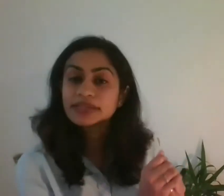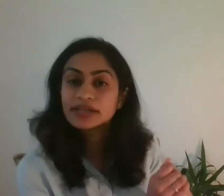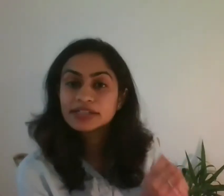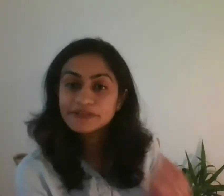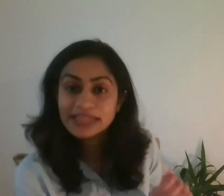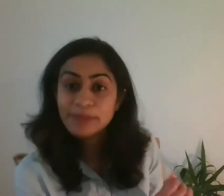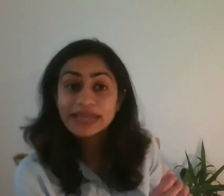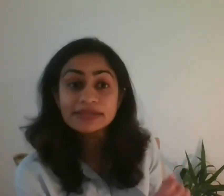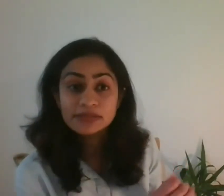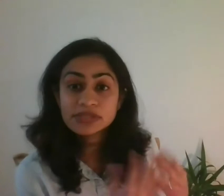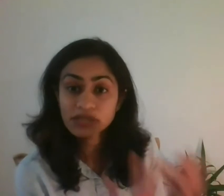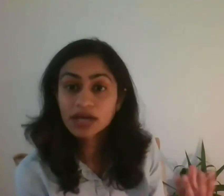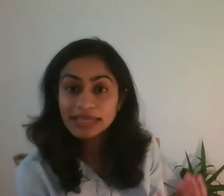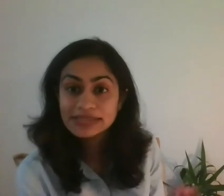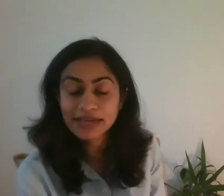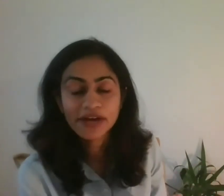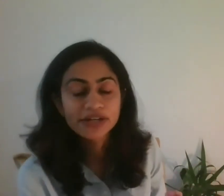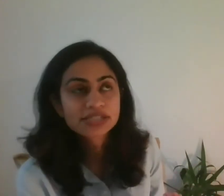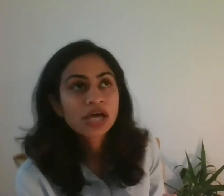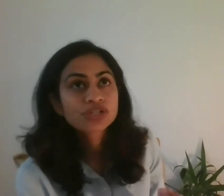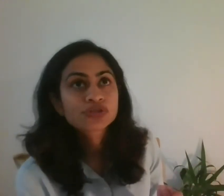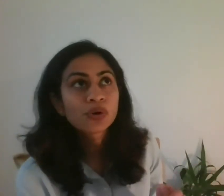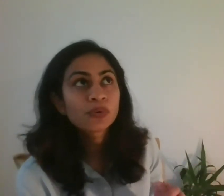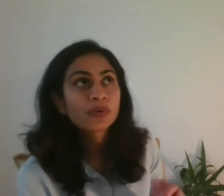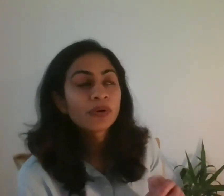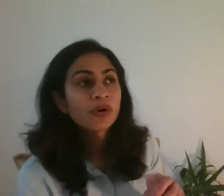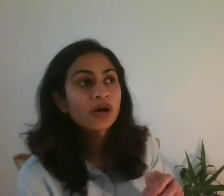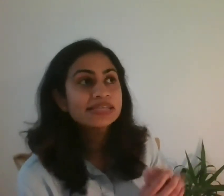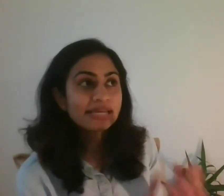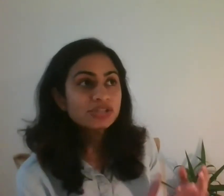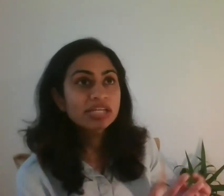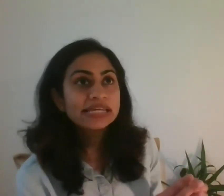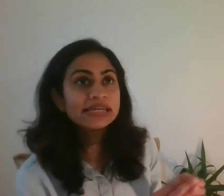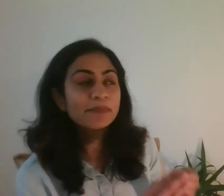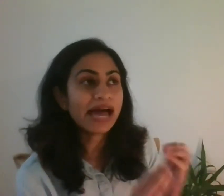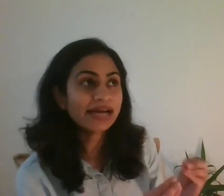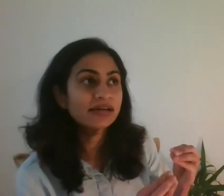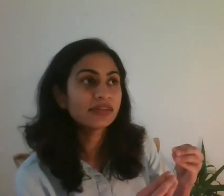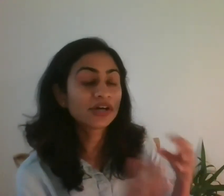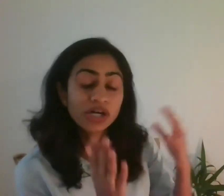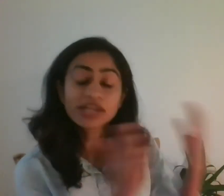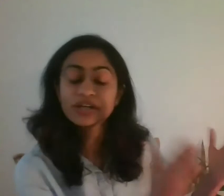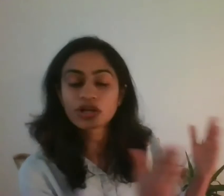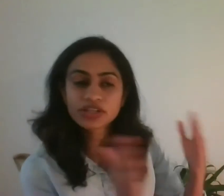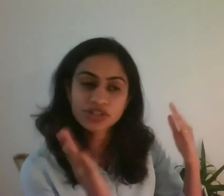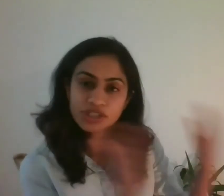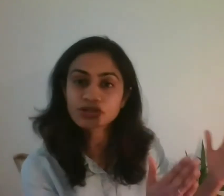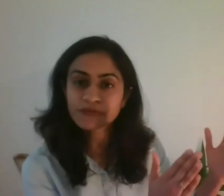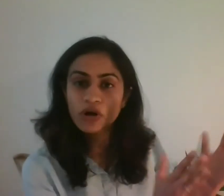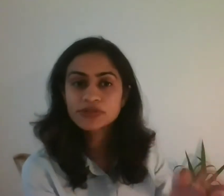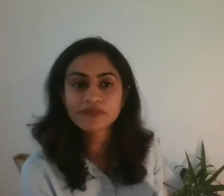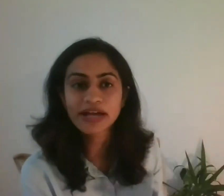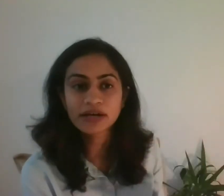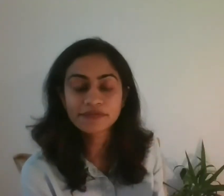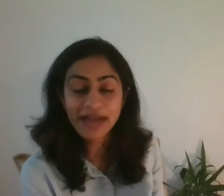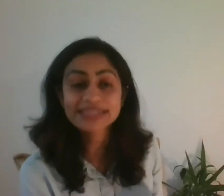build the defense mechanisms against that virus. So essentially, the earlier or the traditional